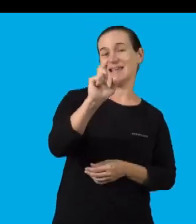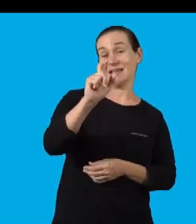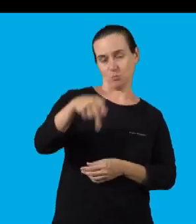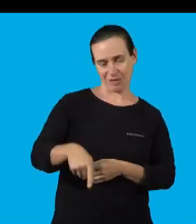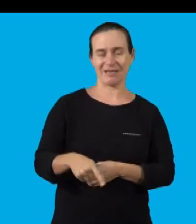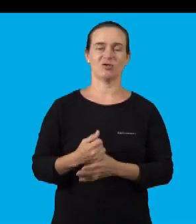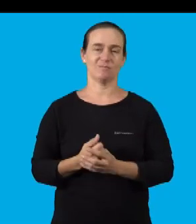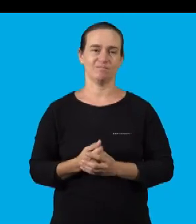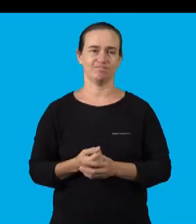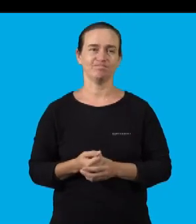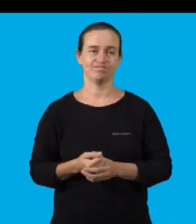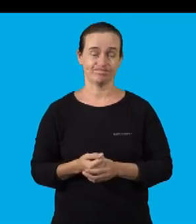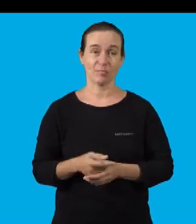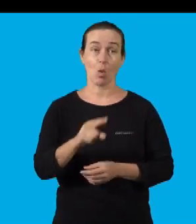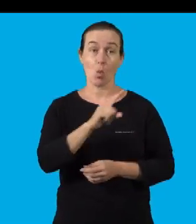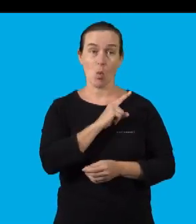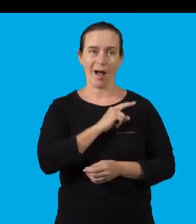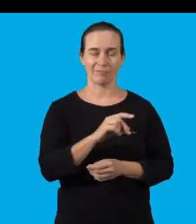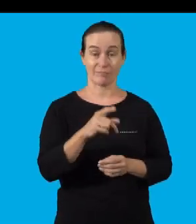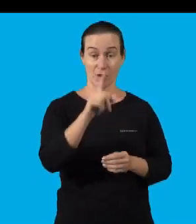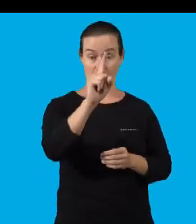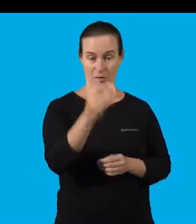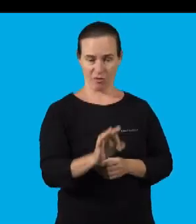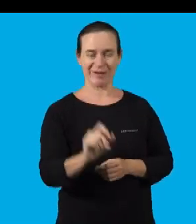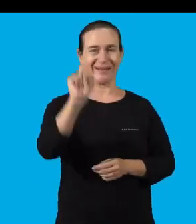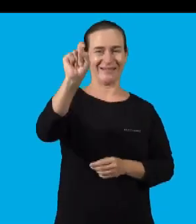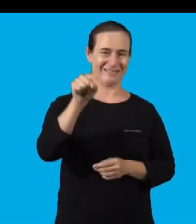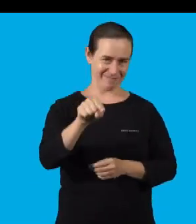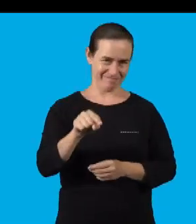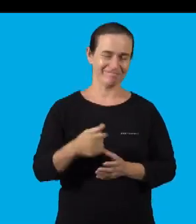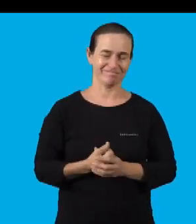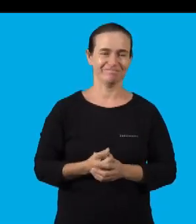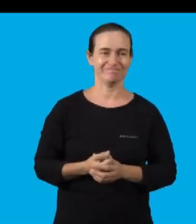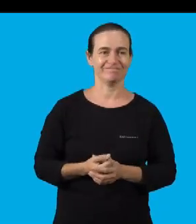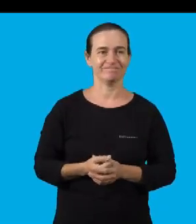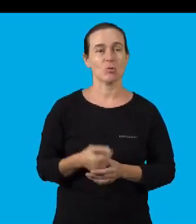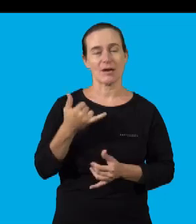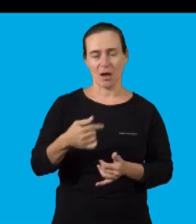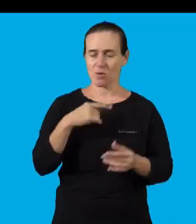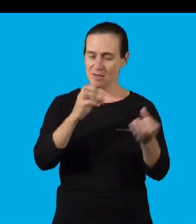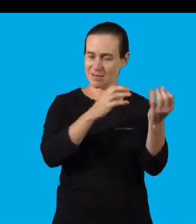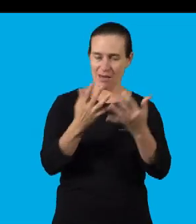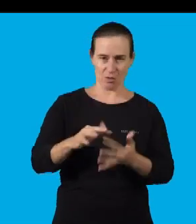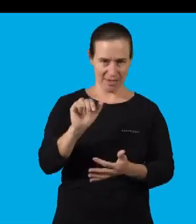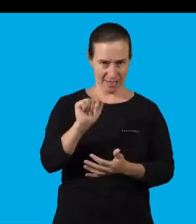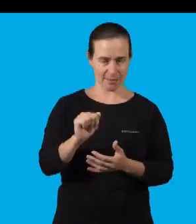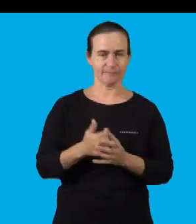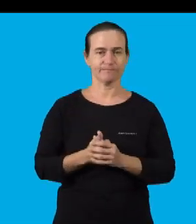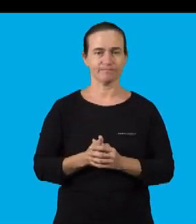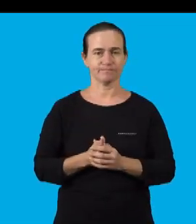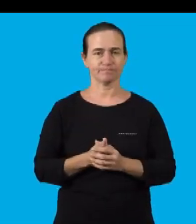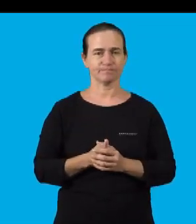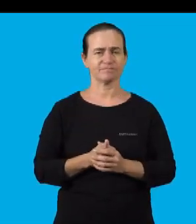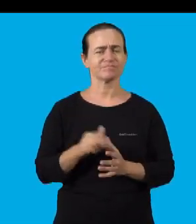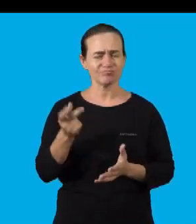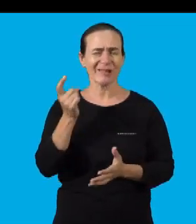function, and we see that because of the exponent x. So we are going to calculate the value of A, and we can simply do